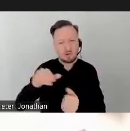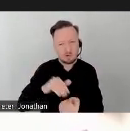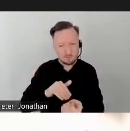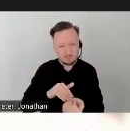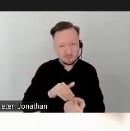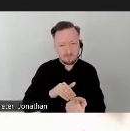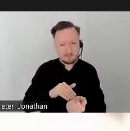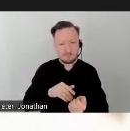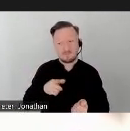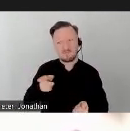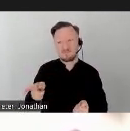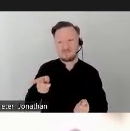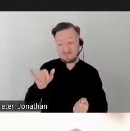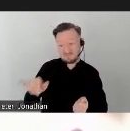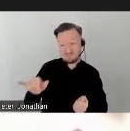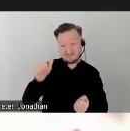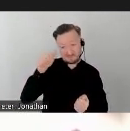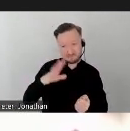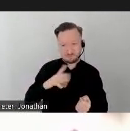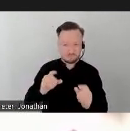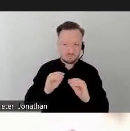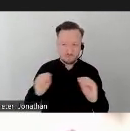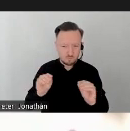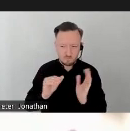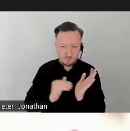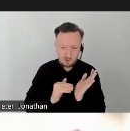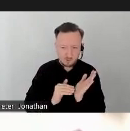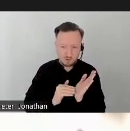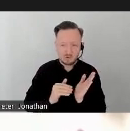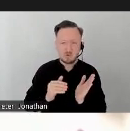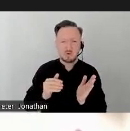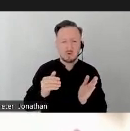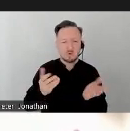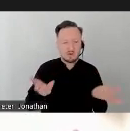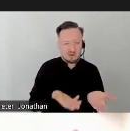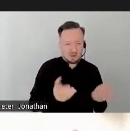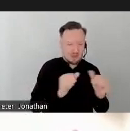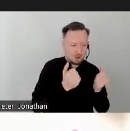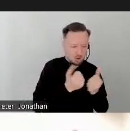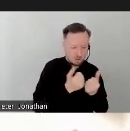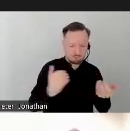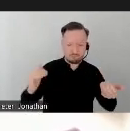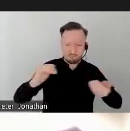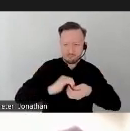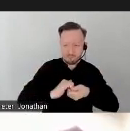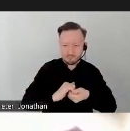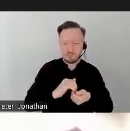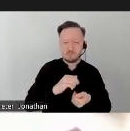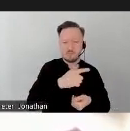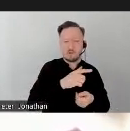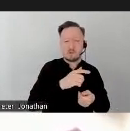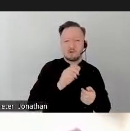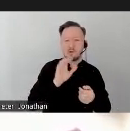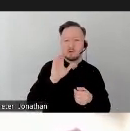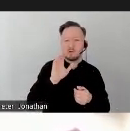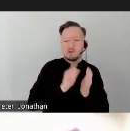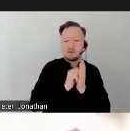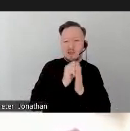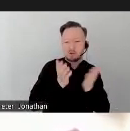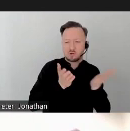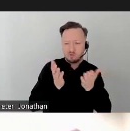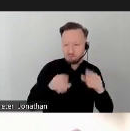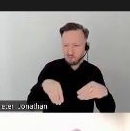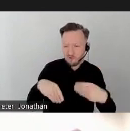farmer didn't have a doctor, so we worked with a partnering agency here, cancer services providers, and